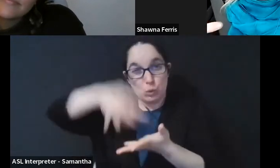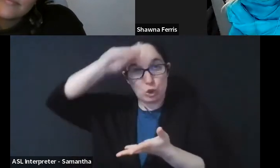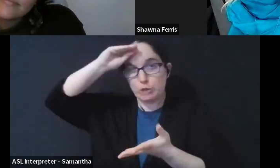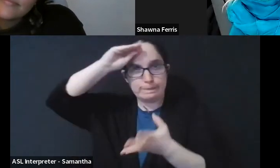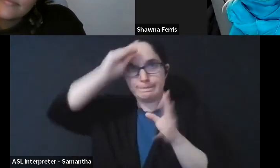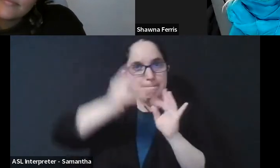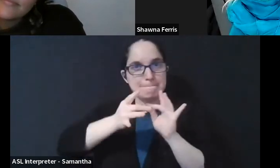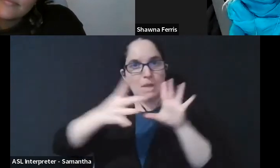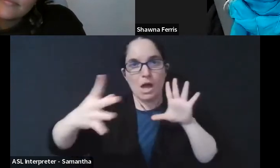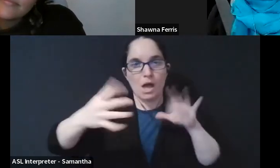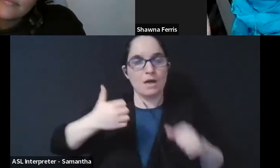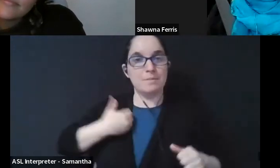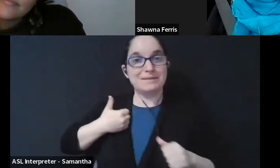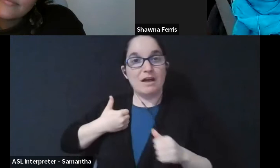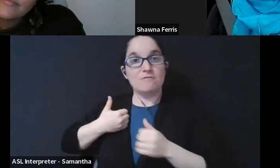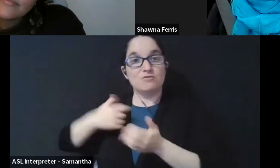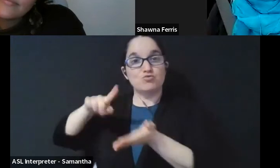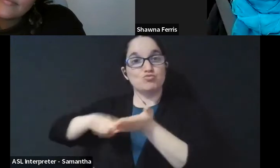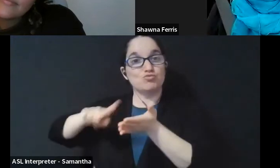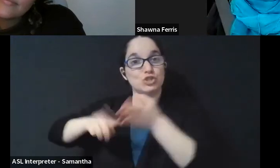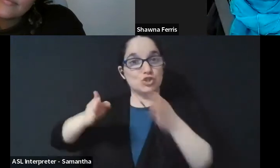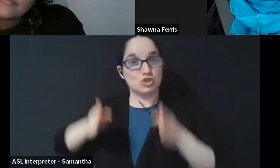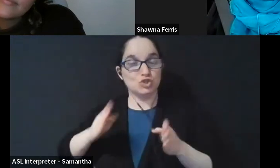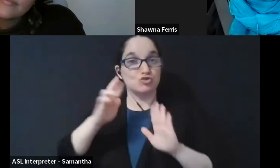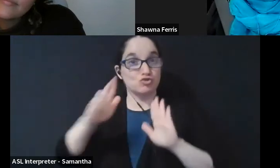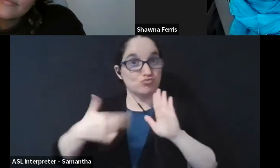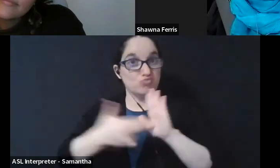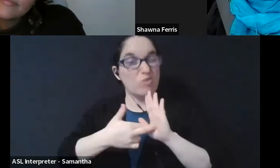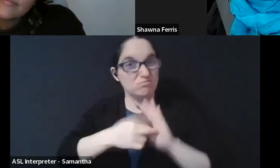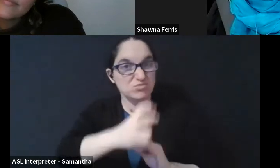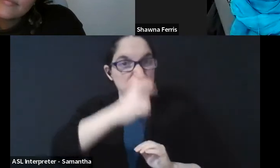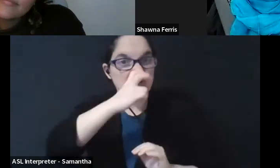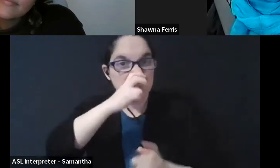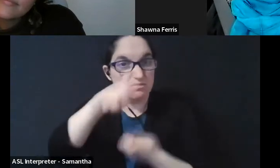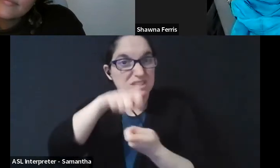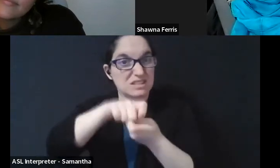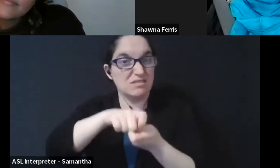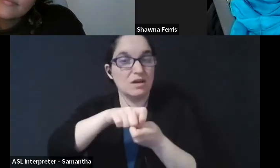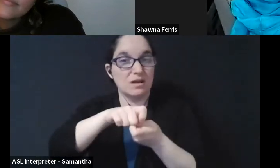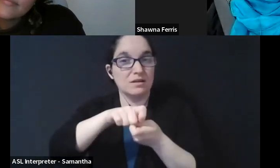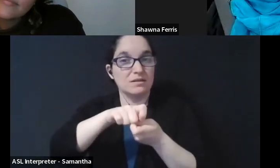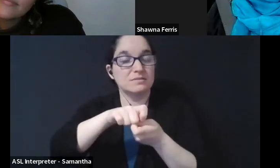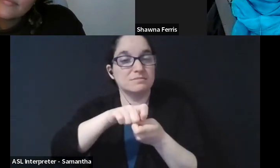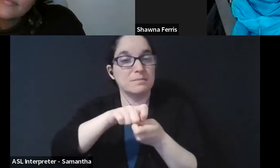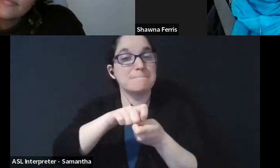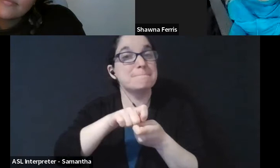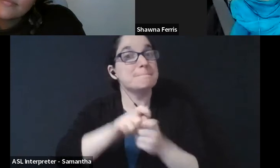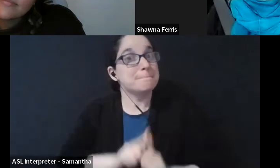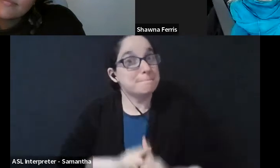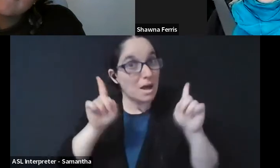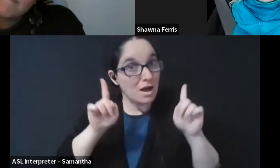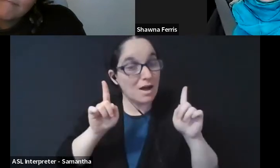have a role to play as a researcher, and it's a very specific role, and it's a regimented one. And in fact, it's the role can